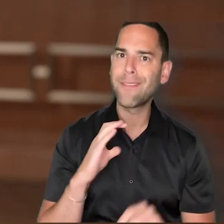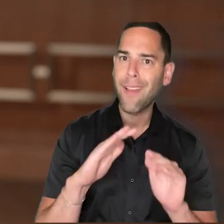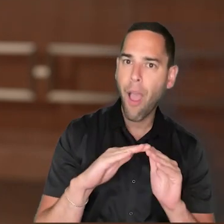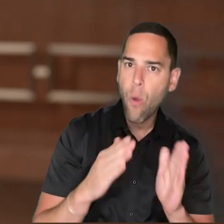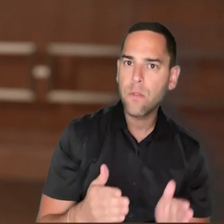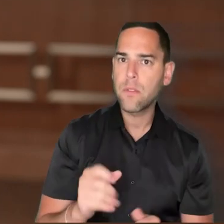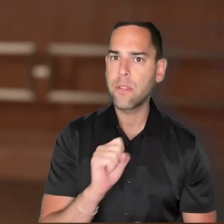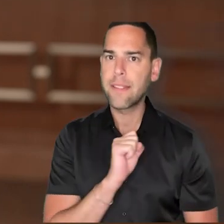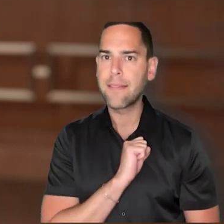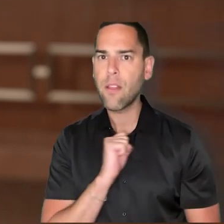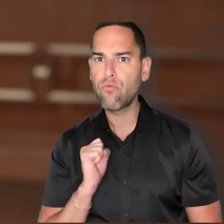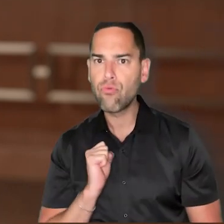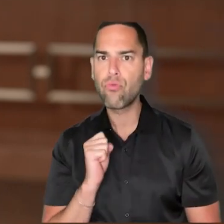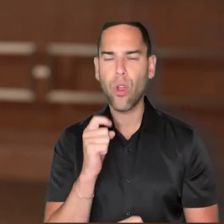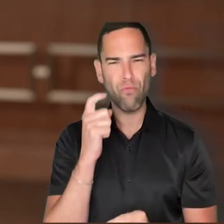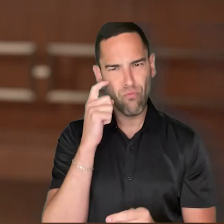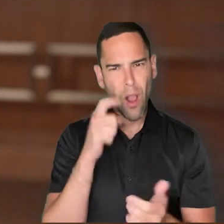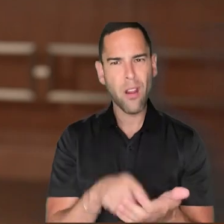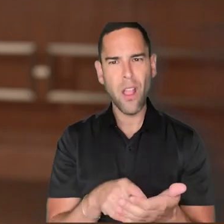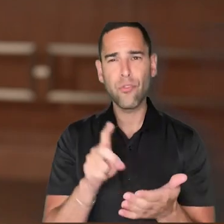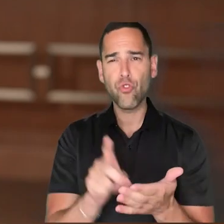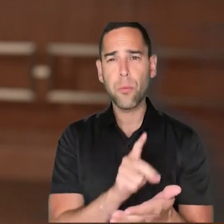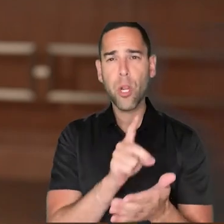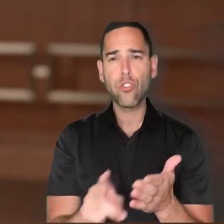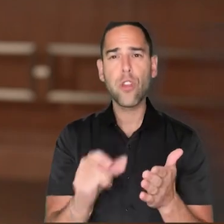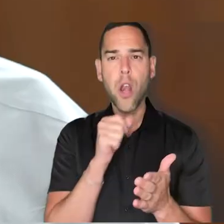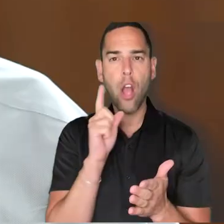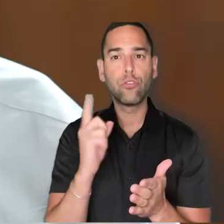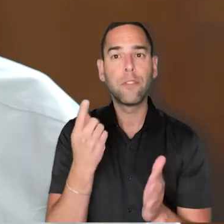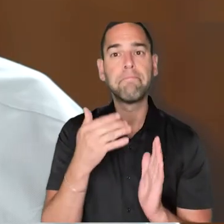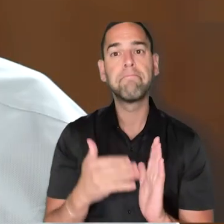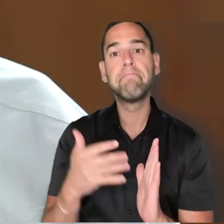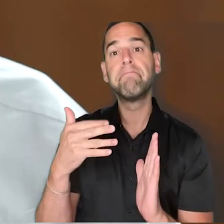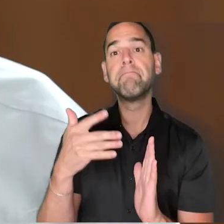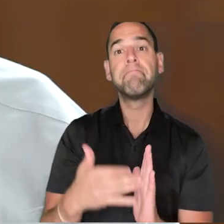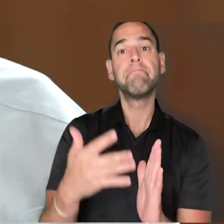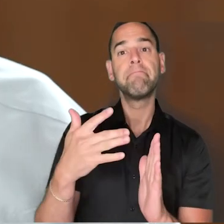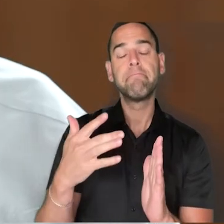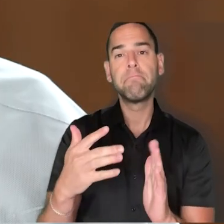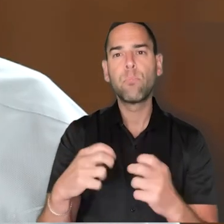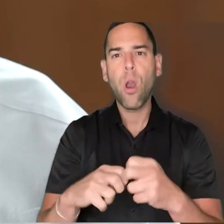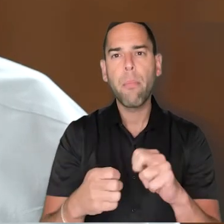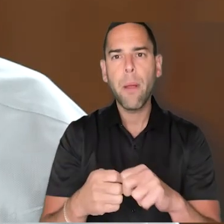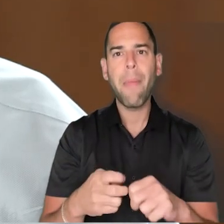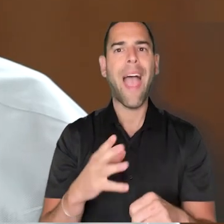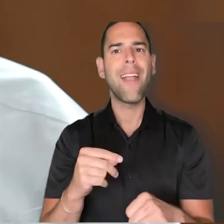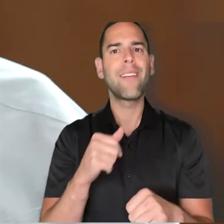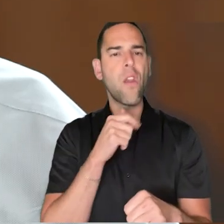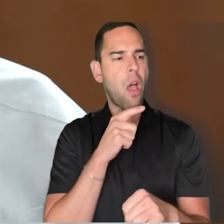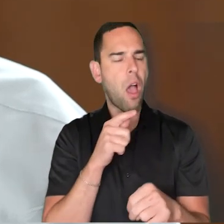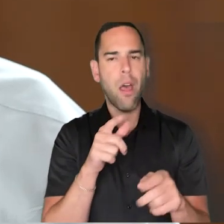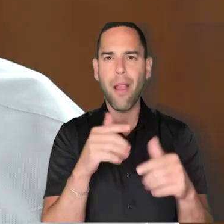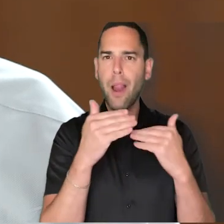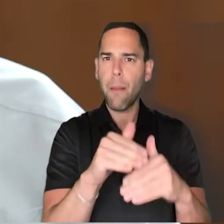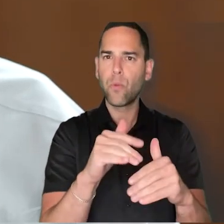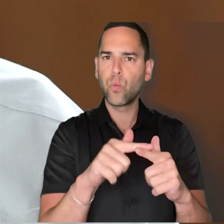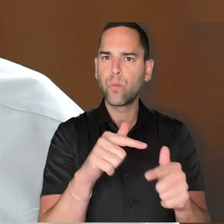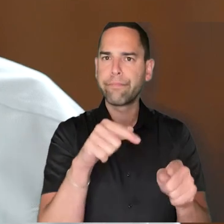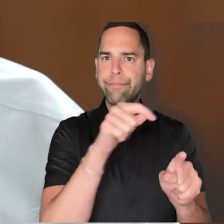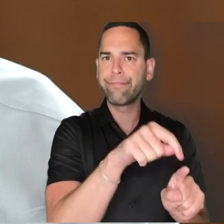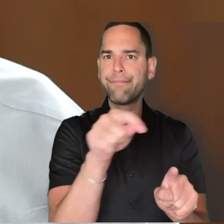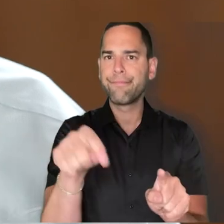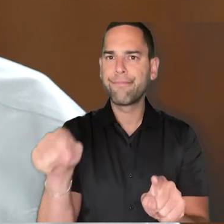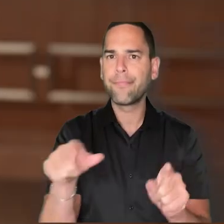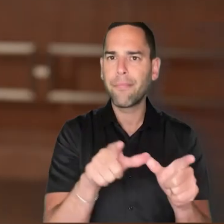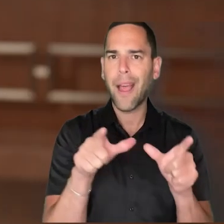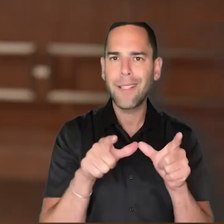that discrimination wasn't something that occurred once in a while, and it didn't only occur in certain places. So it really